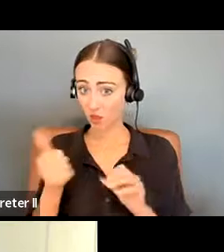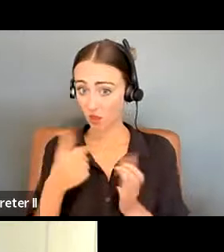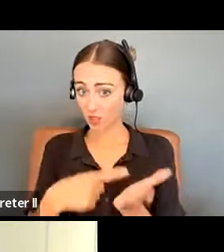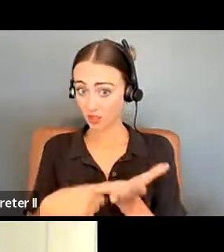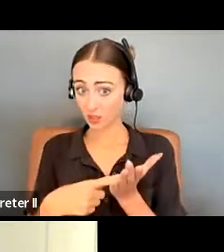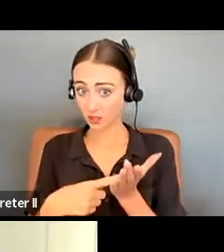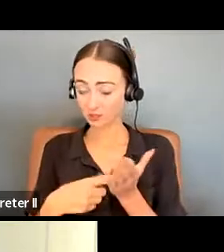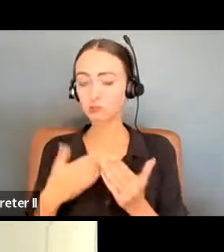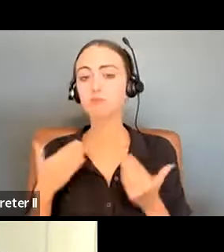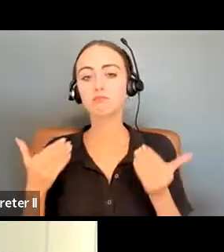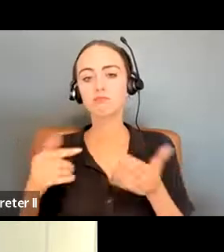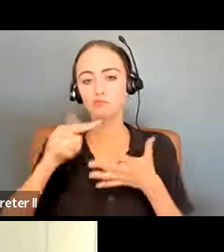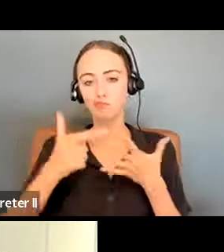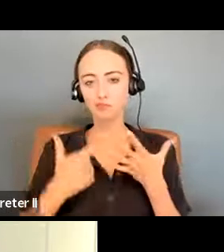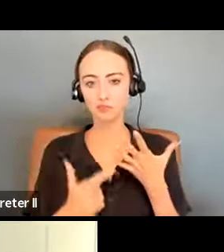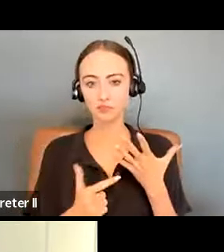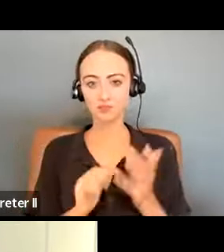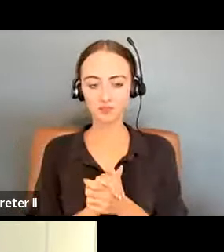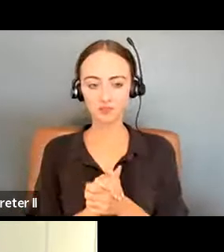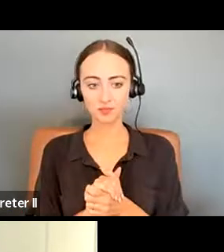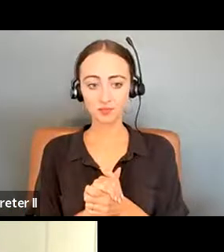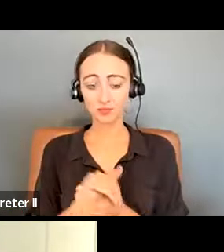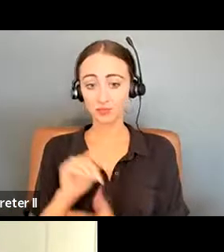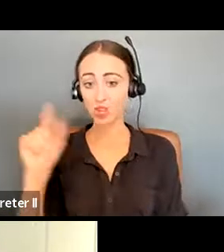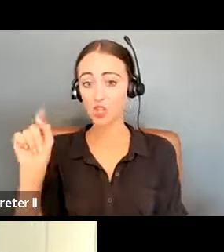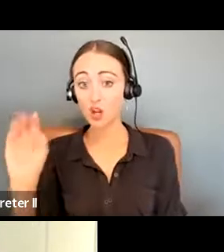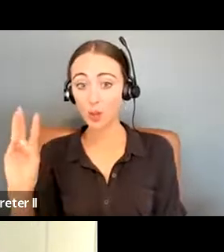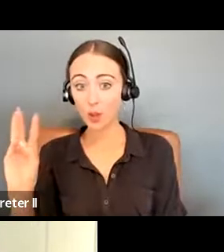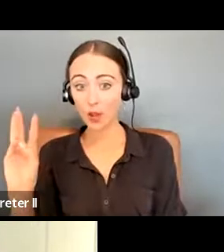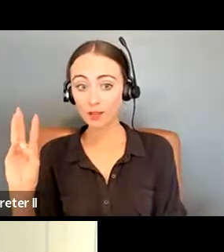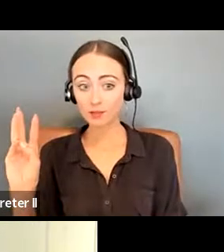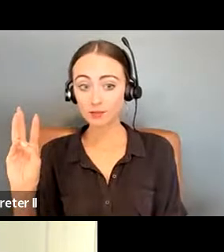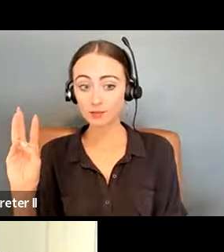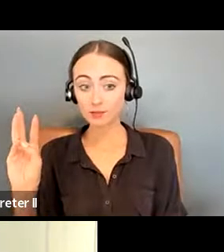Mr. Cash, would you call the roll? Councilmember Trahan